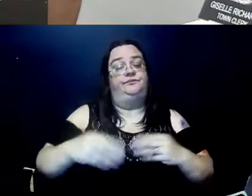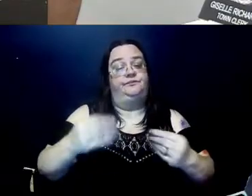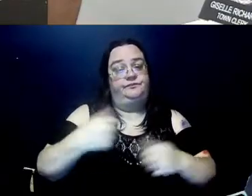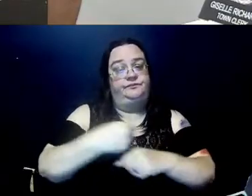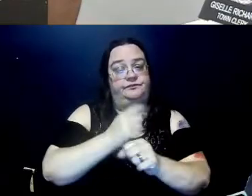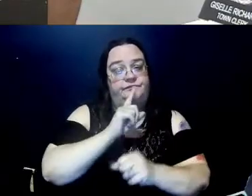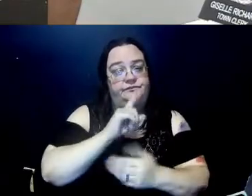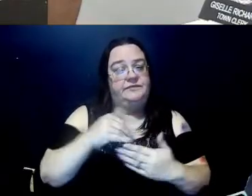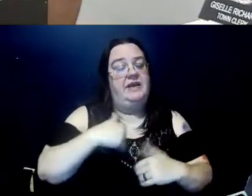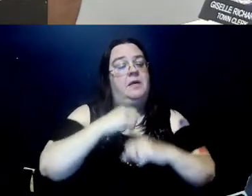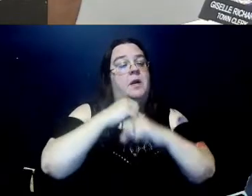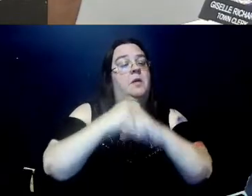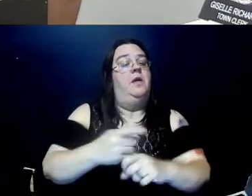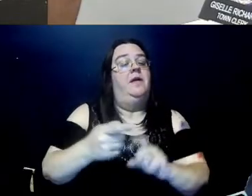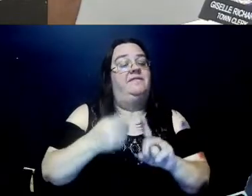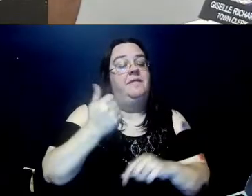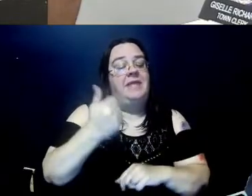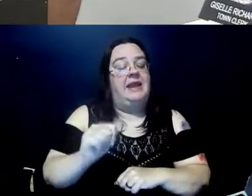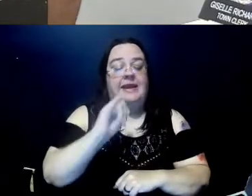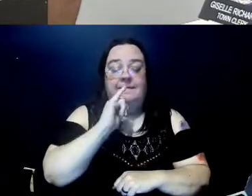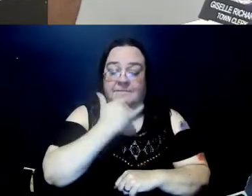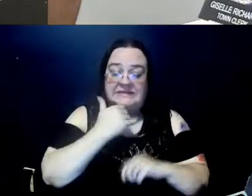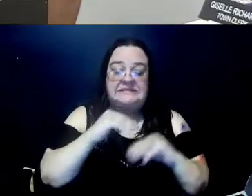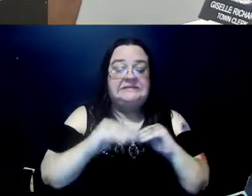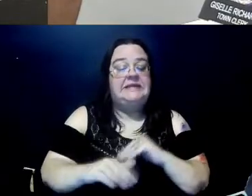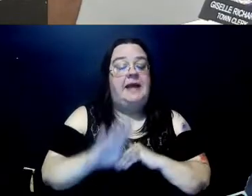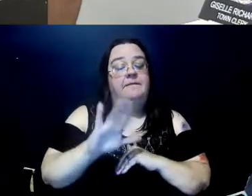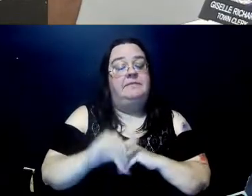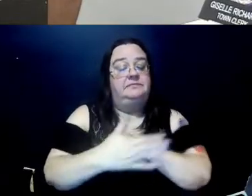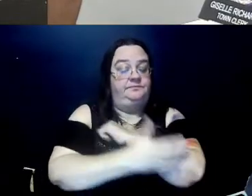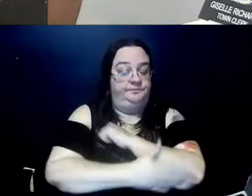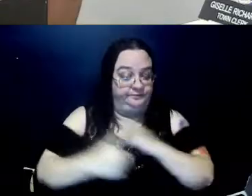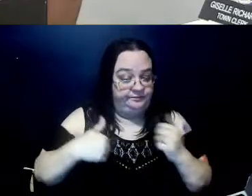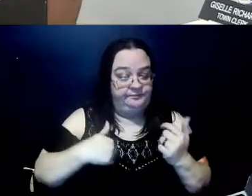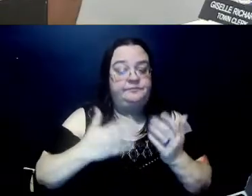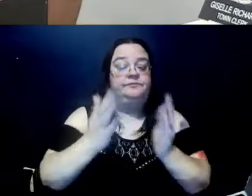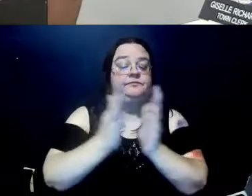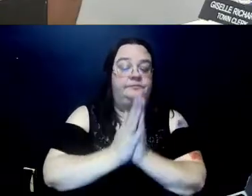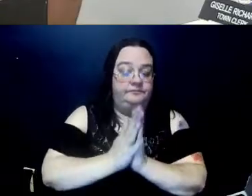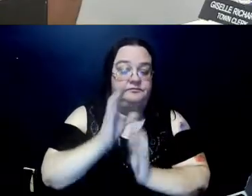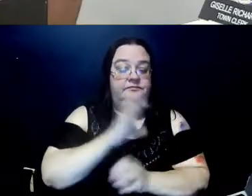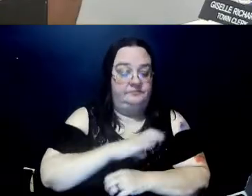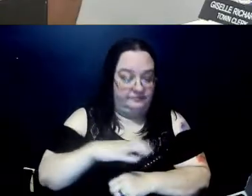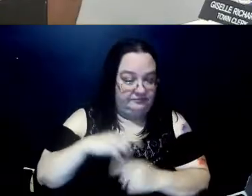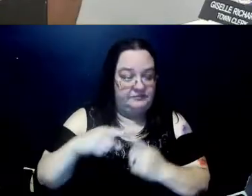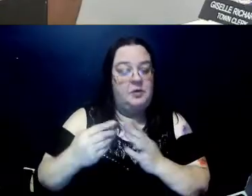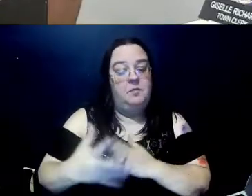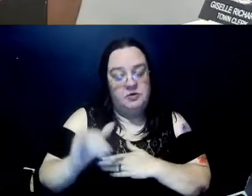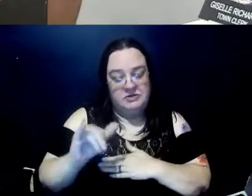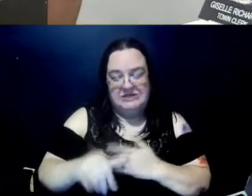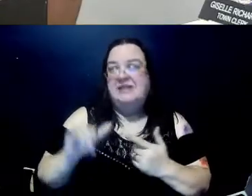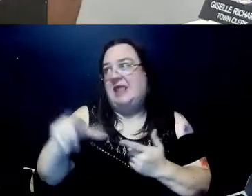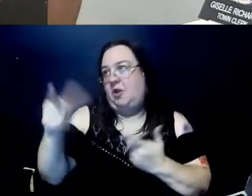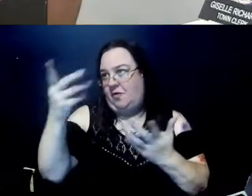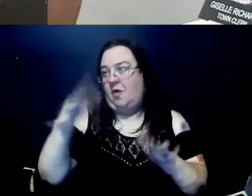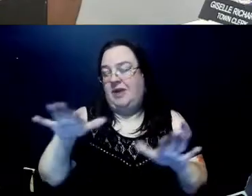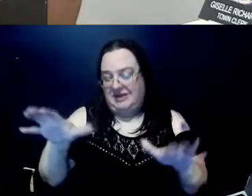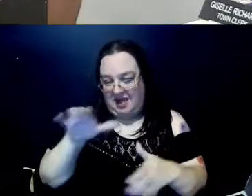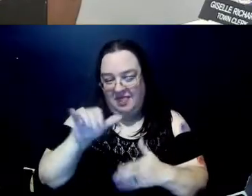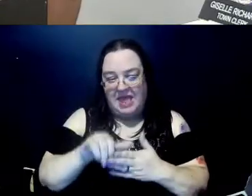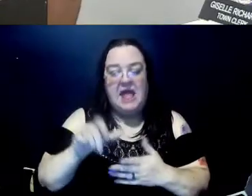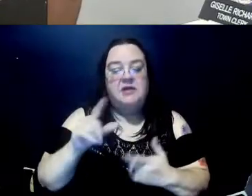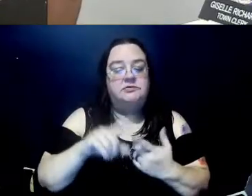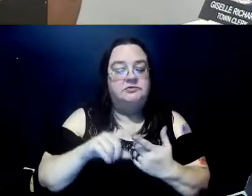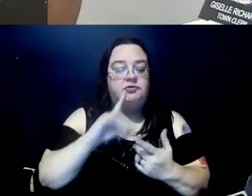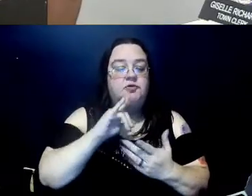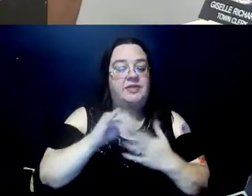protection from any future missteps by the county. I implore the council to purchase these properties, which you all have agreed to do already, so that decisions critical to the town